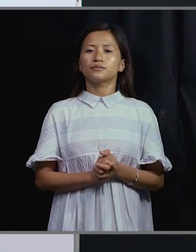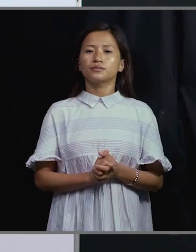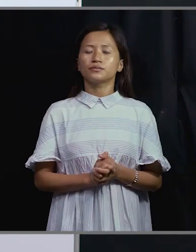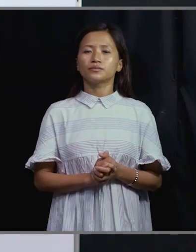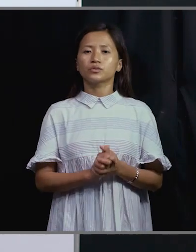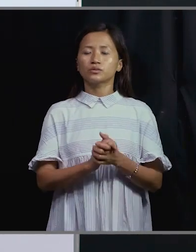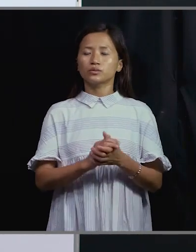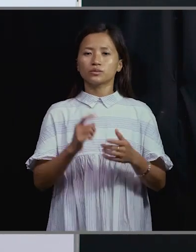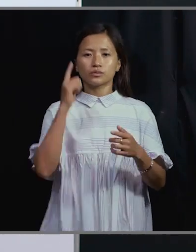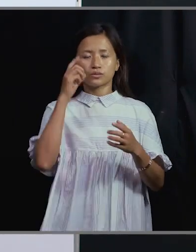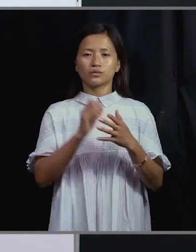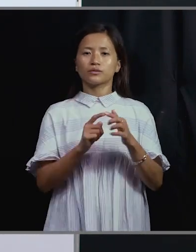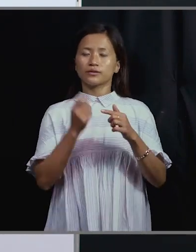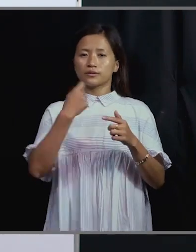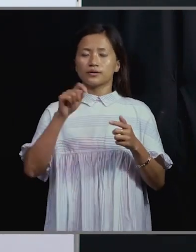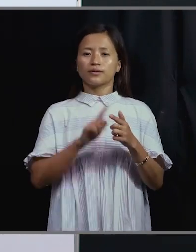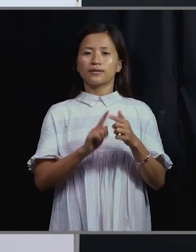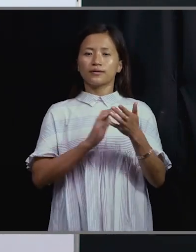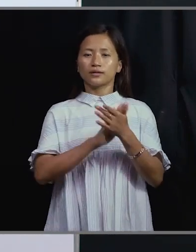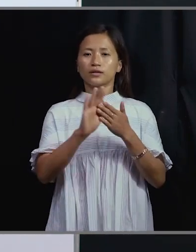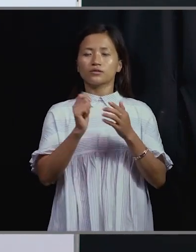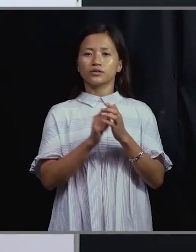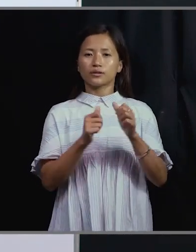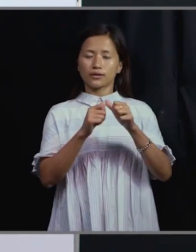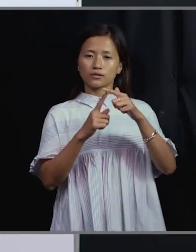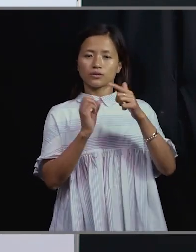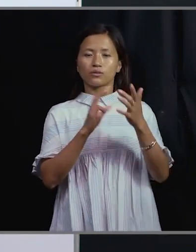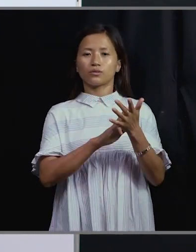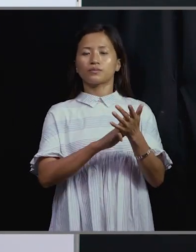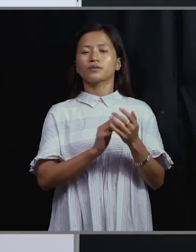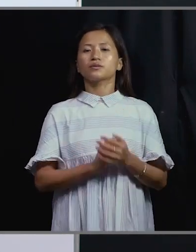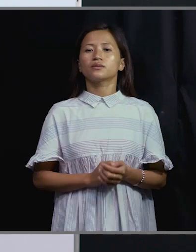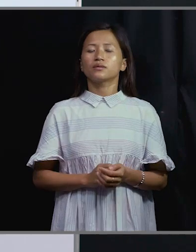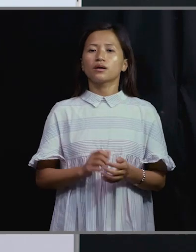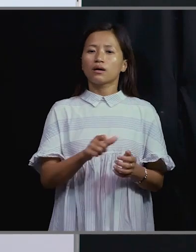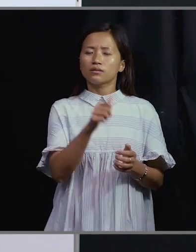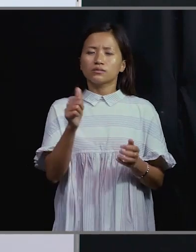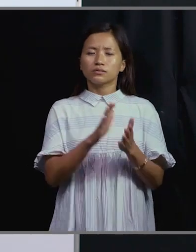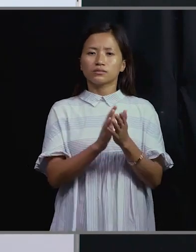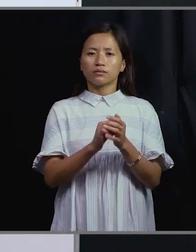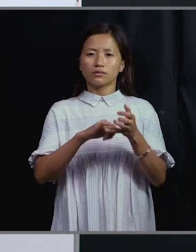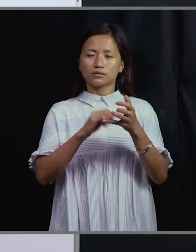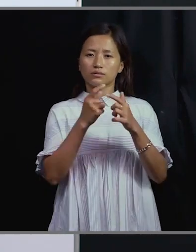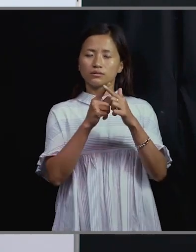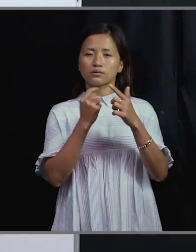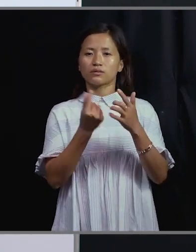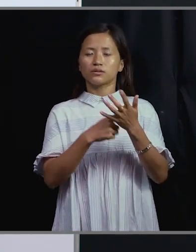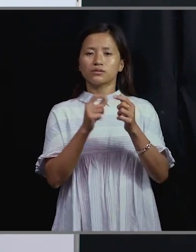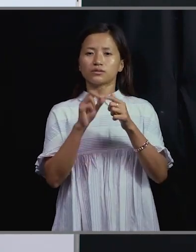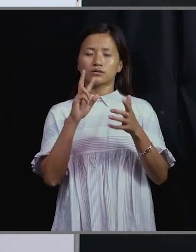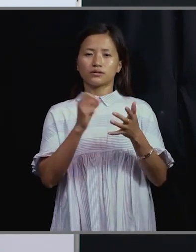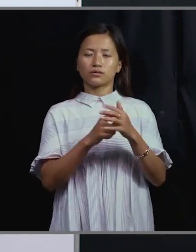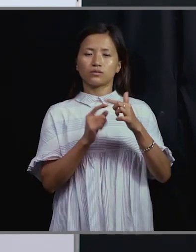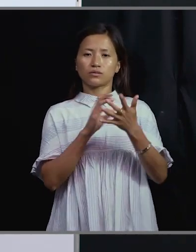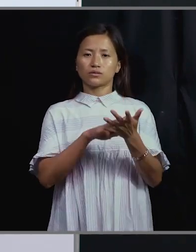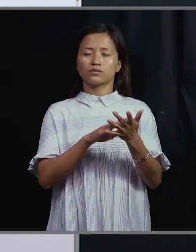to the halogen atom. So another structure is obtained where now the halogen atom